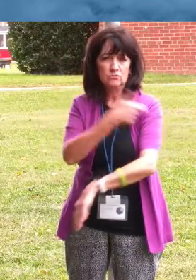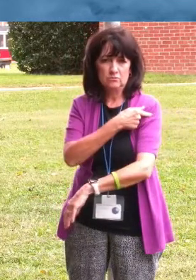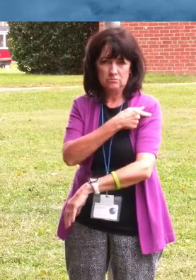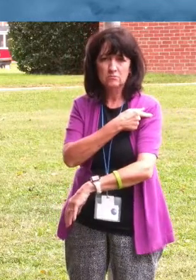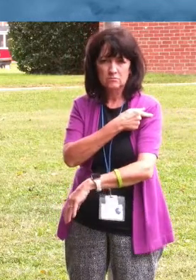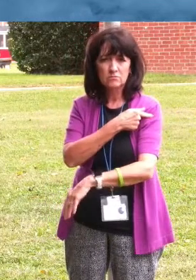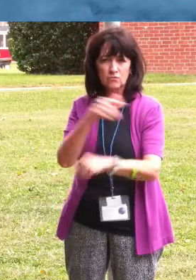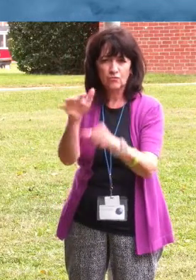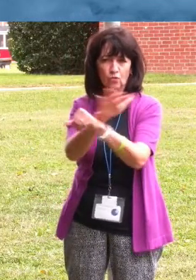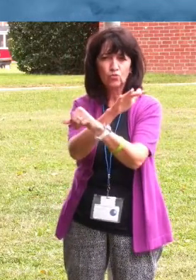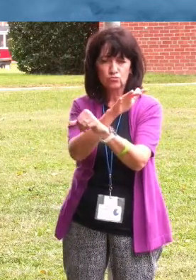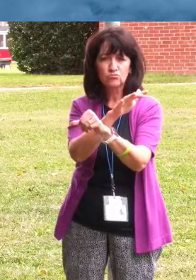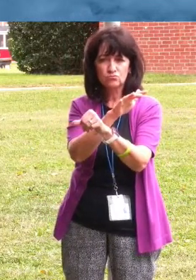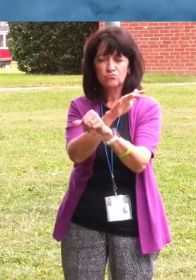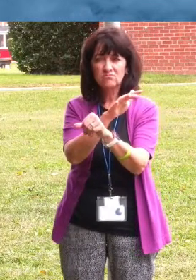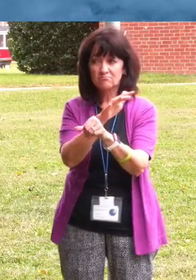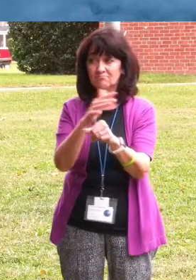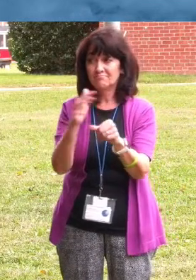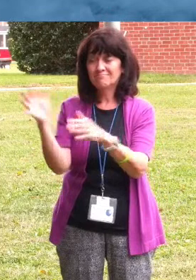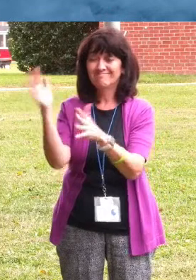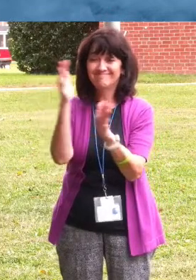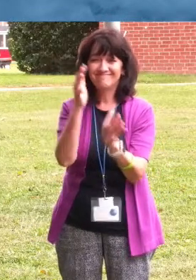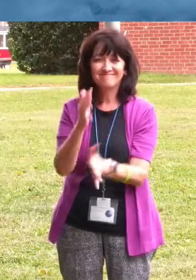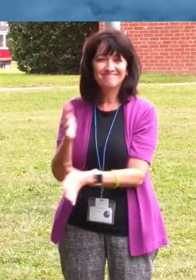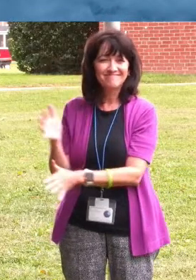against COVID-19. That's really incredible.